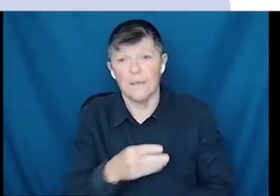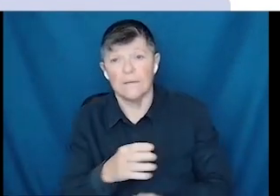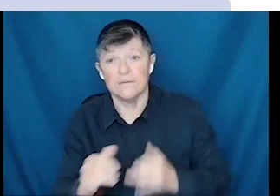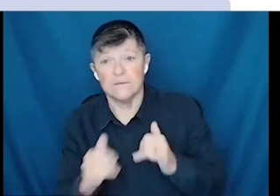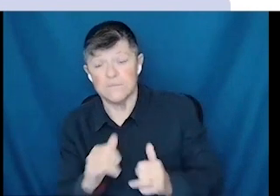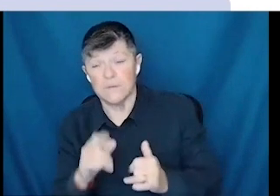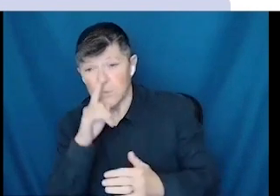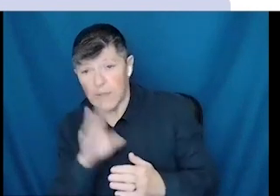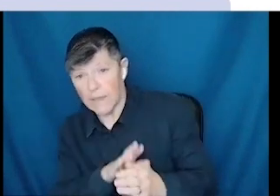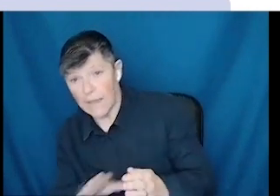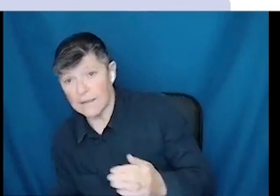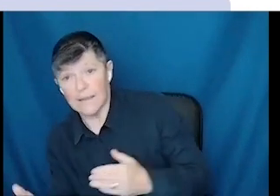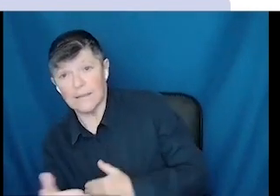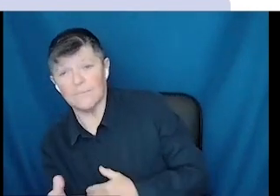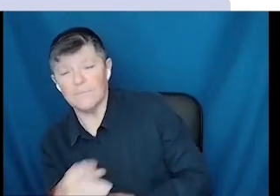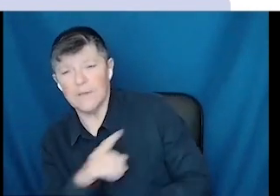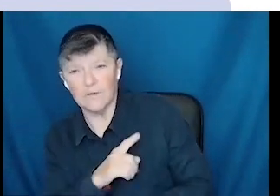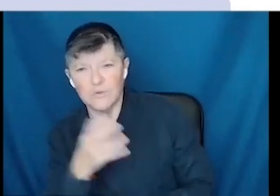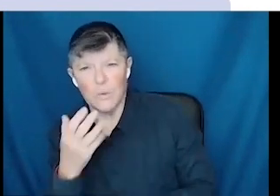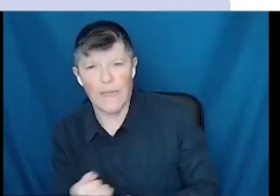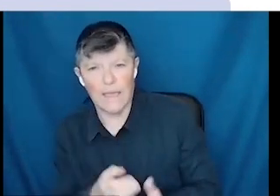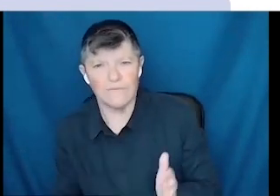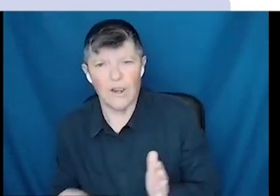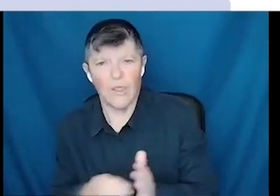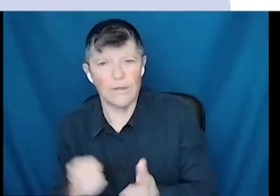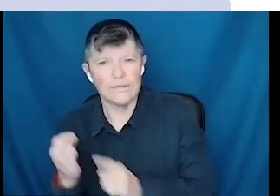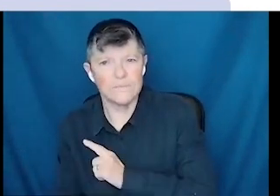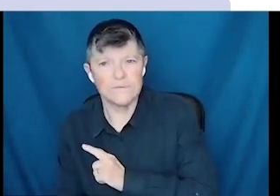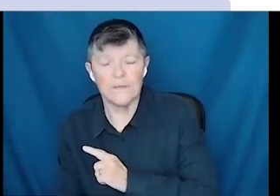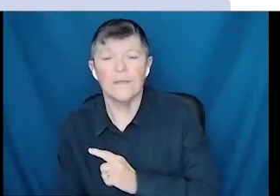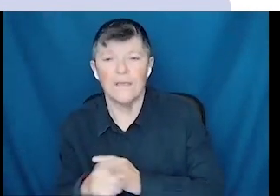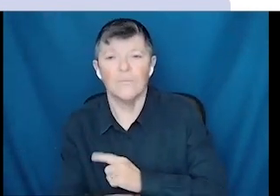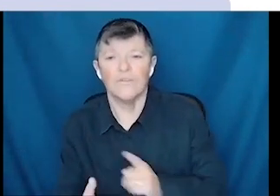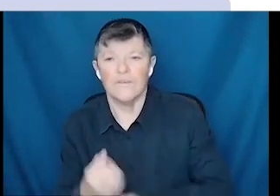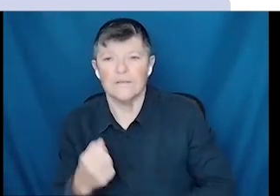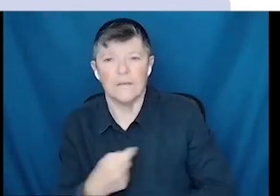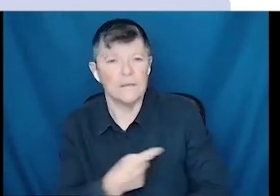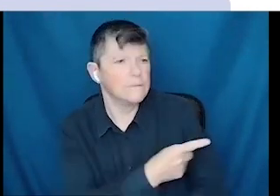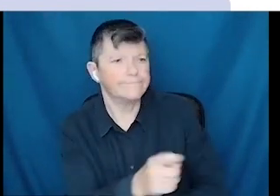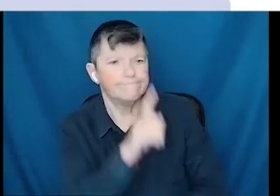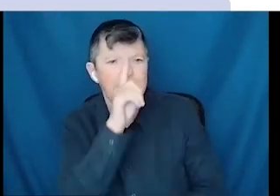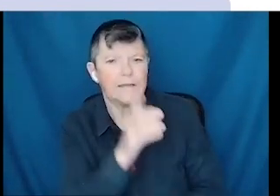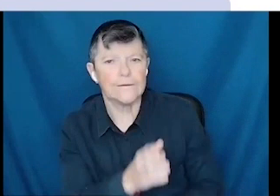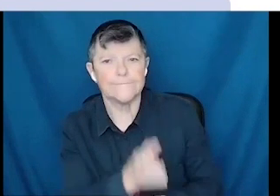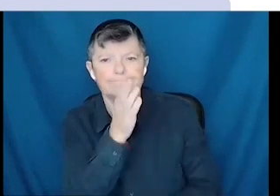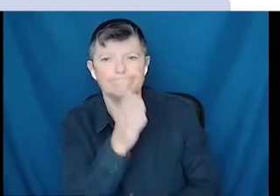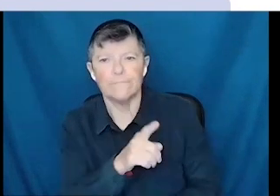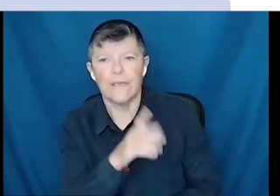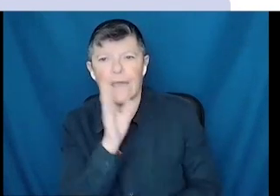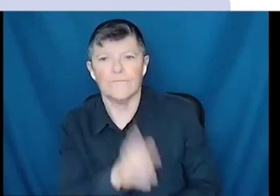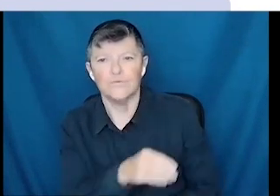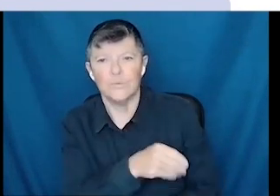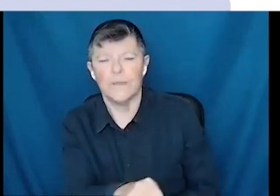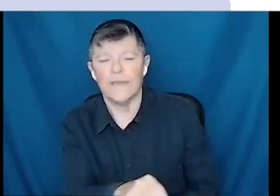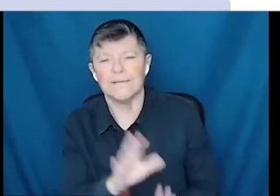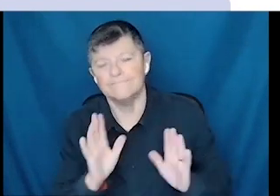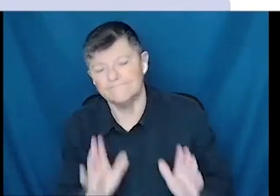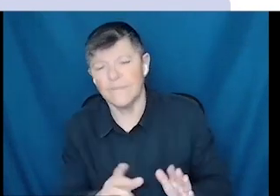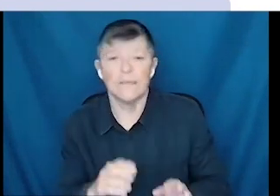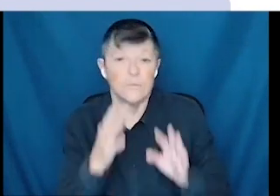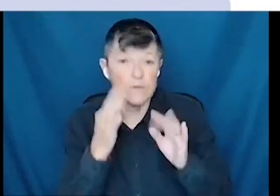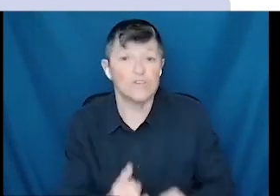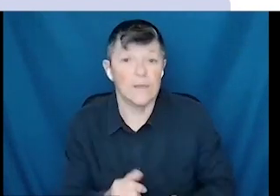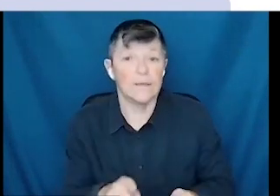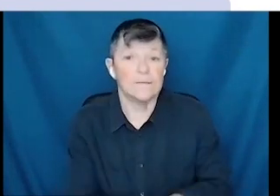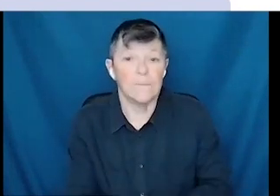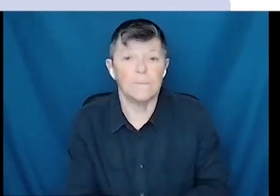turns out there's a paywall for others. So that's basically what we would be checking here. You're also welcome to write